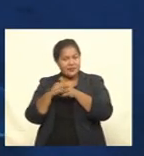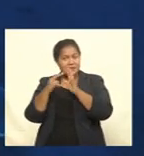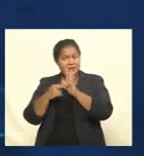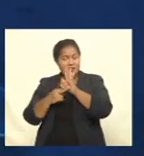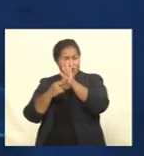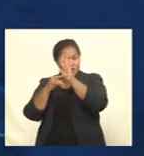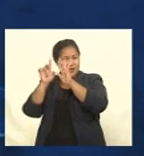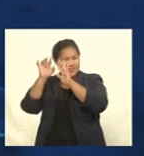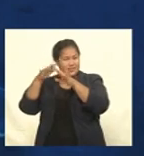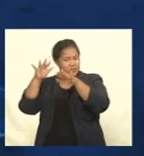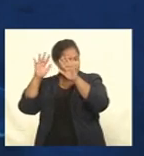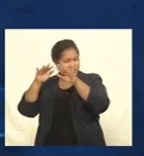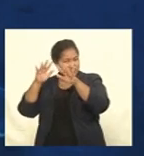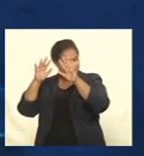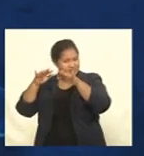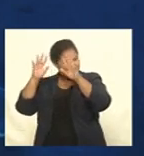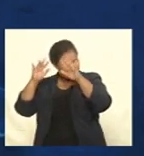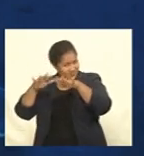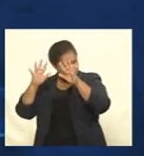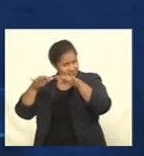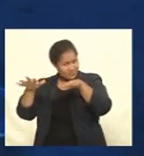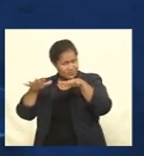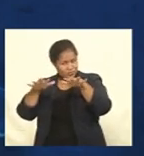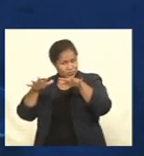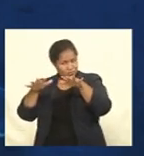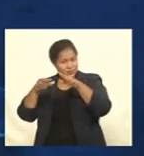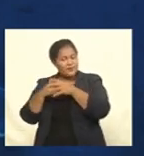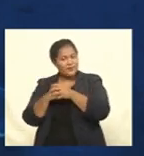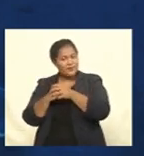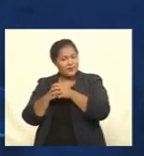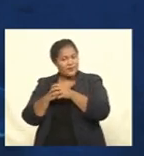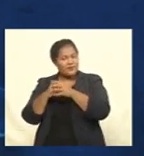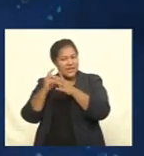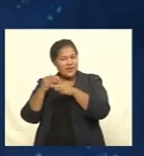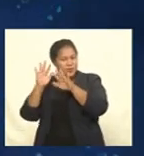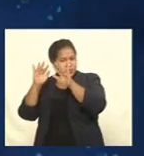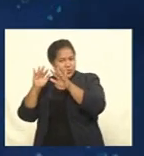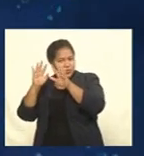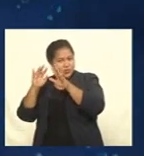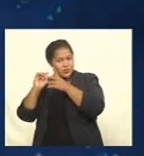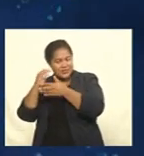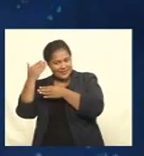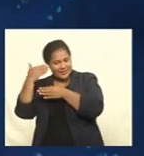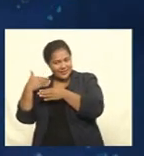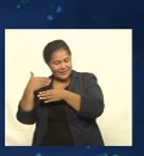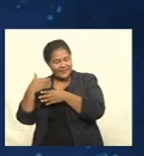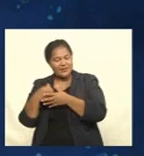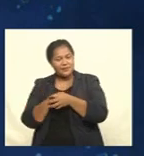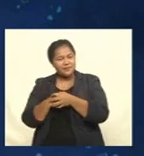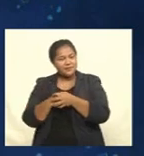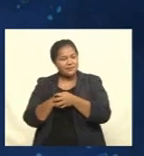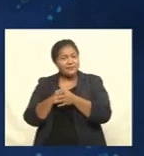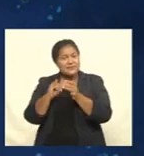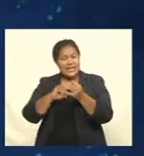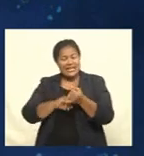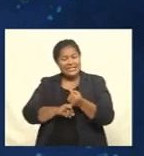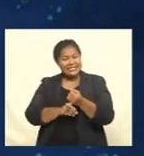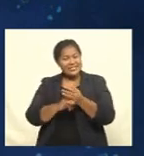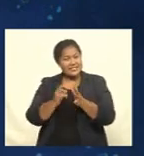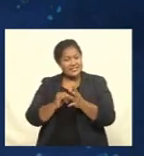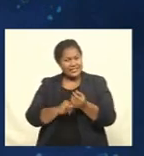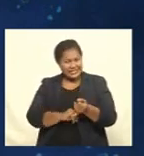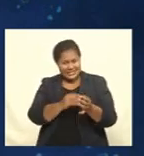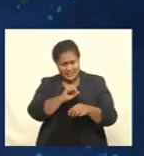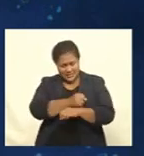north, occasional rain and a few thunderstorms, rain gradually easing to showers later tonight. At sea, northwest winds 20